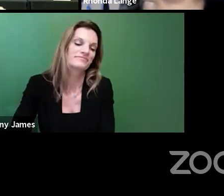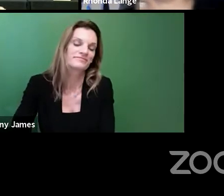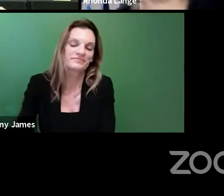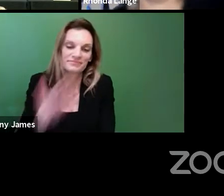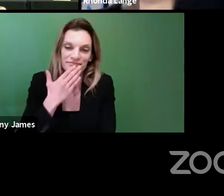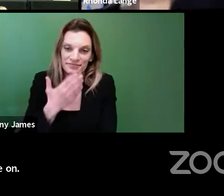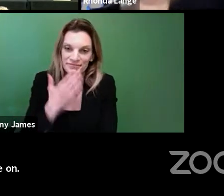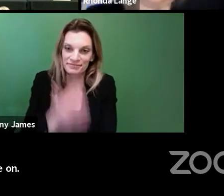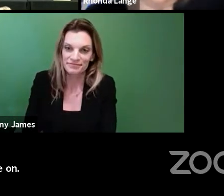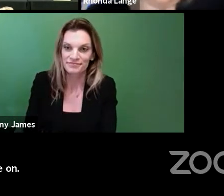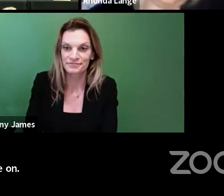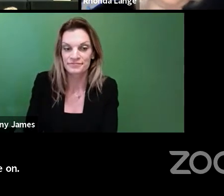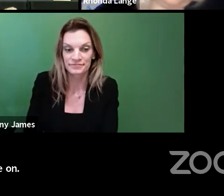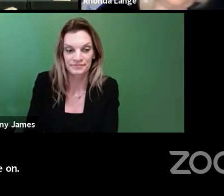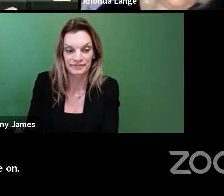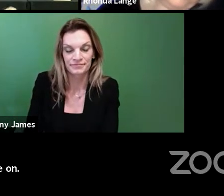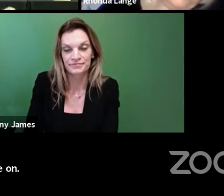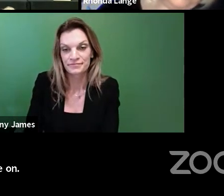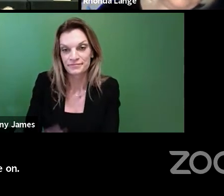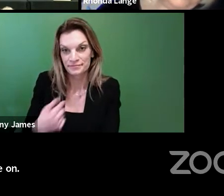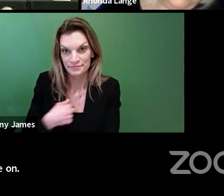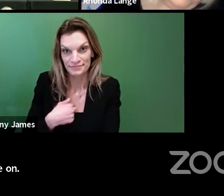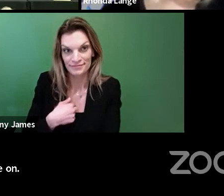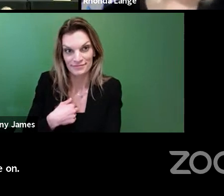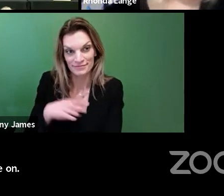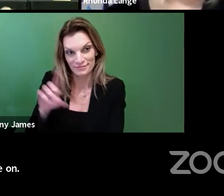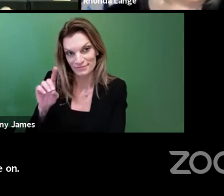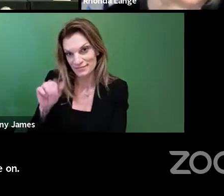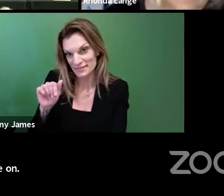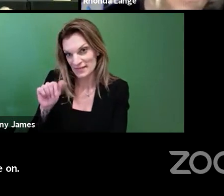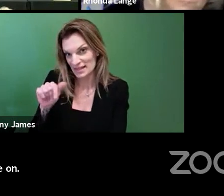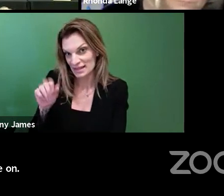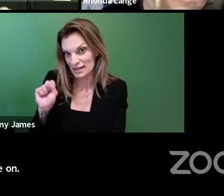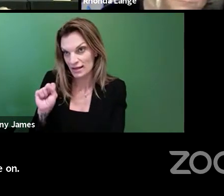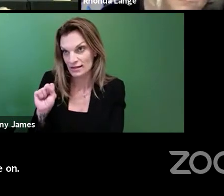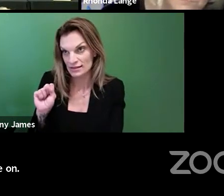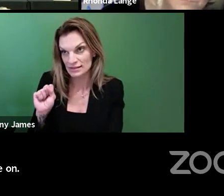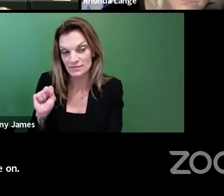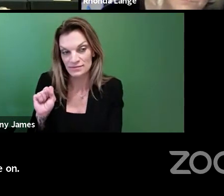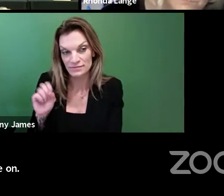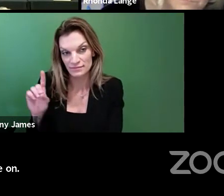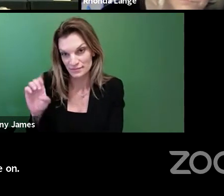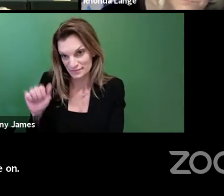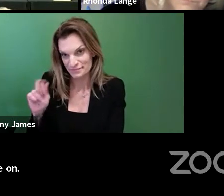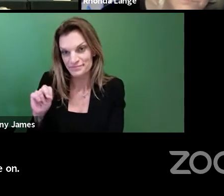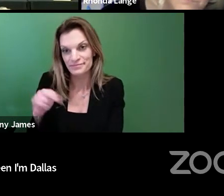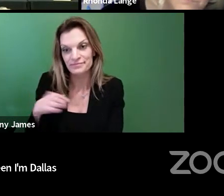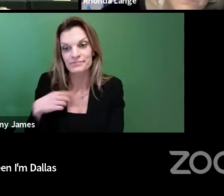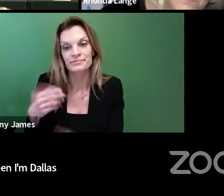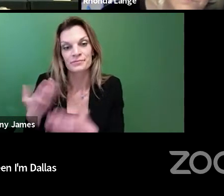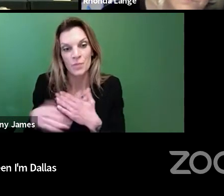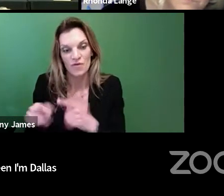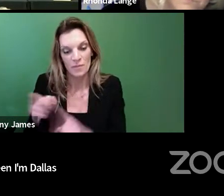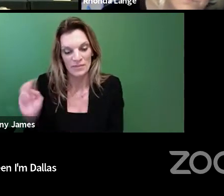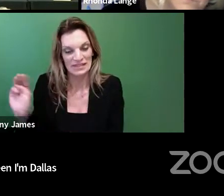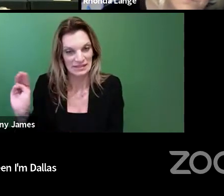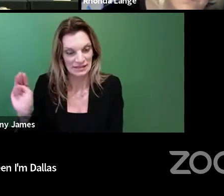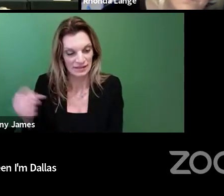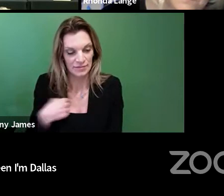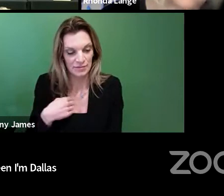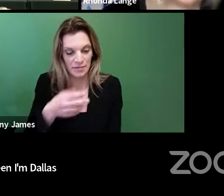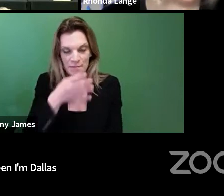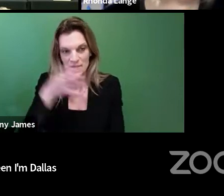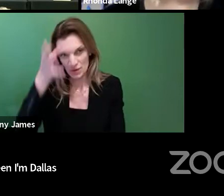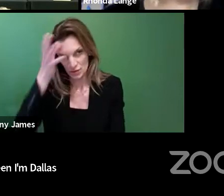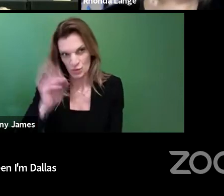Thank you. Having been I'm Dallas Dean, and I was born in Muskegon County, but my parents had the good sense to